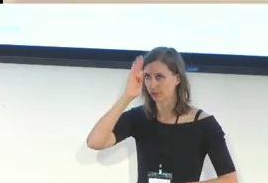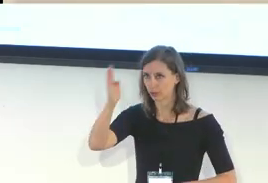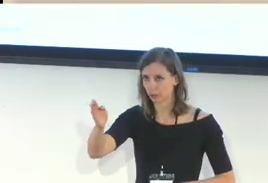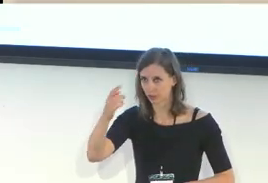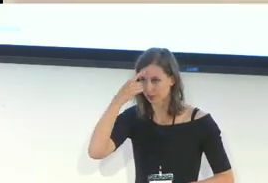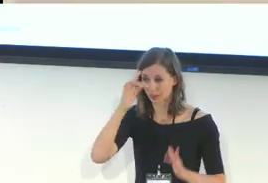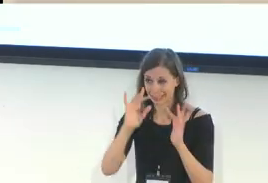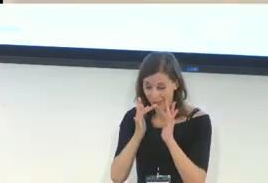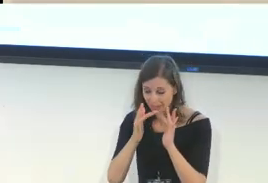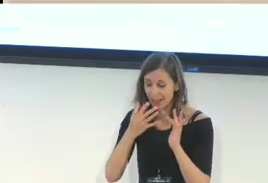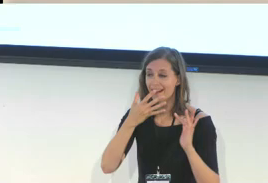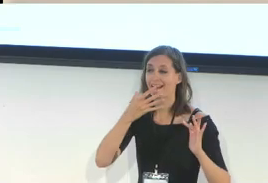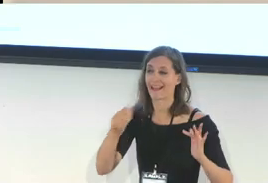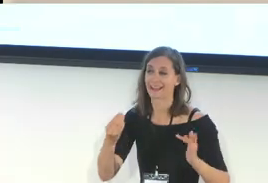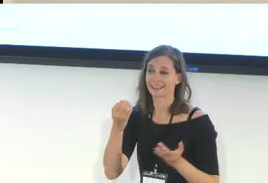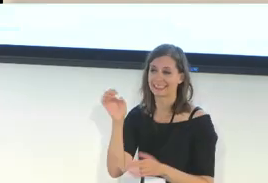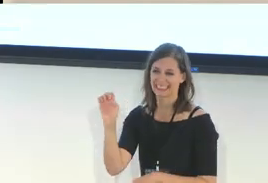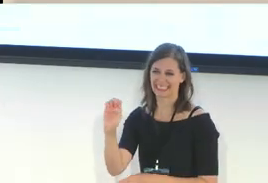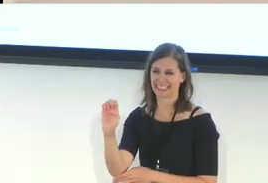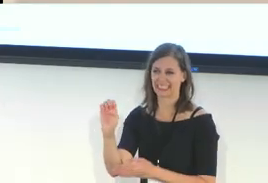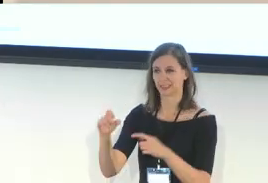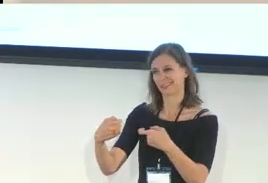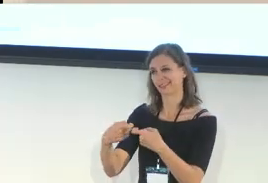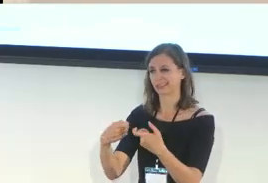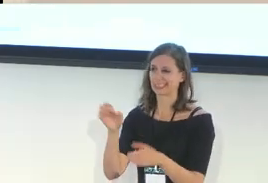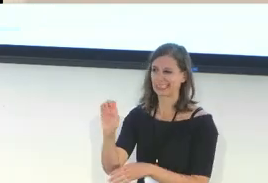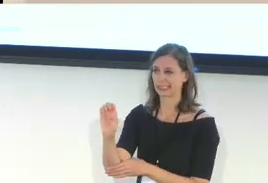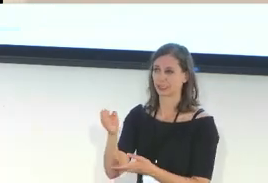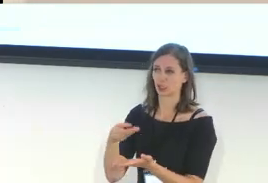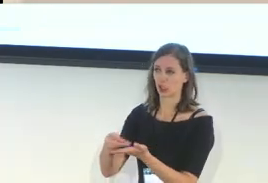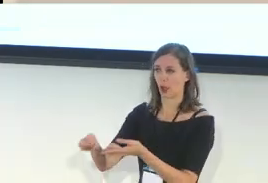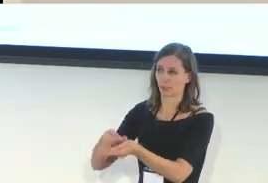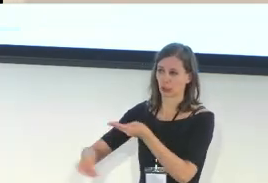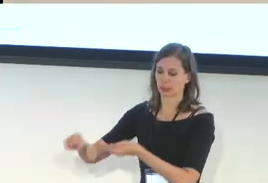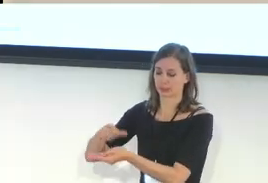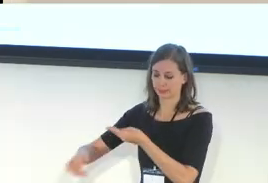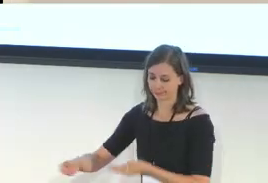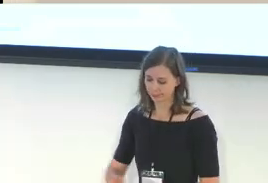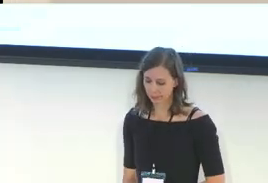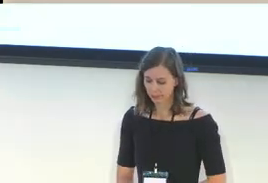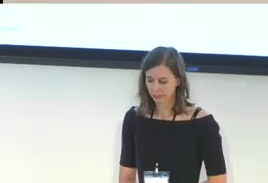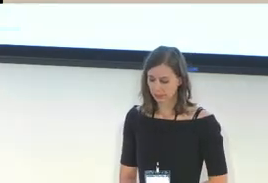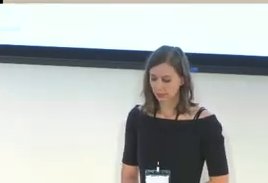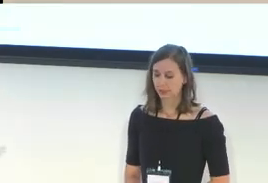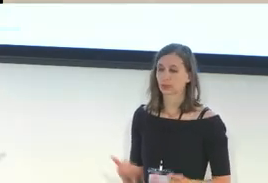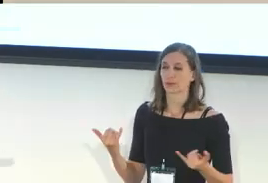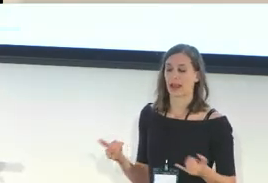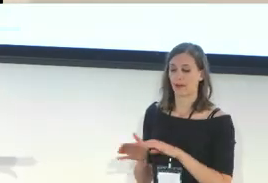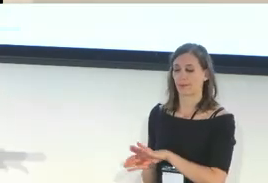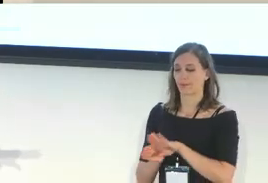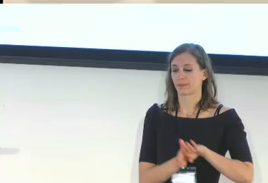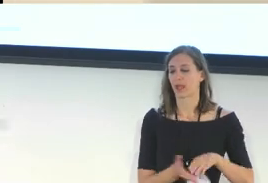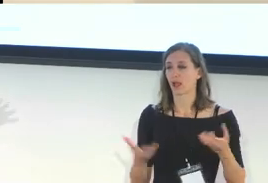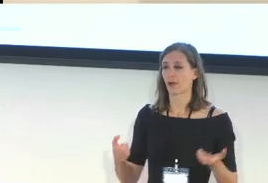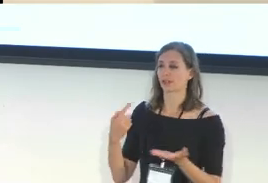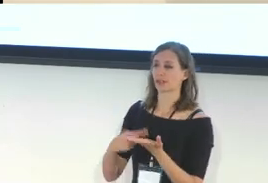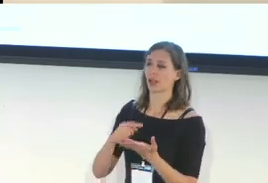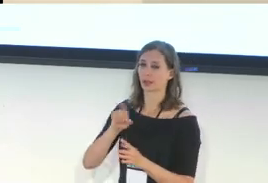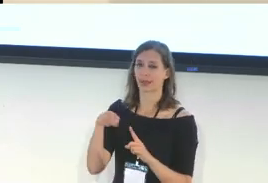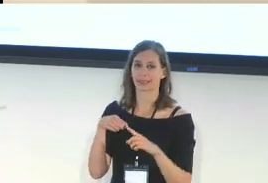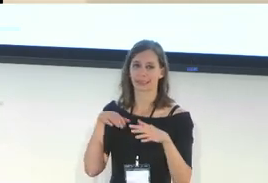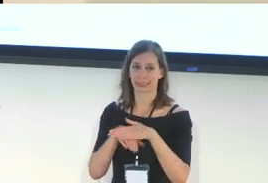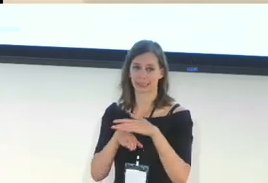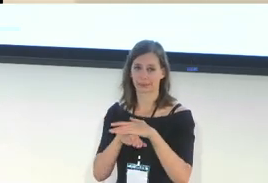So I would like to kind of go on to the accessibility aspects, and I apologize that I needed to do a